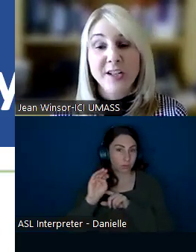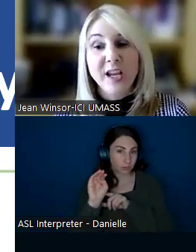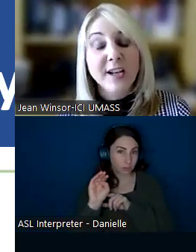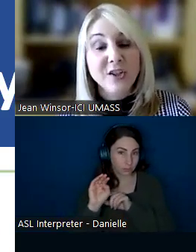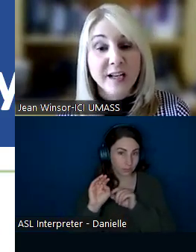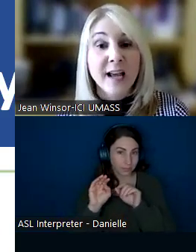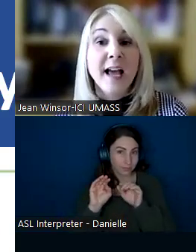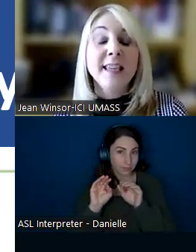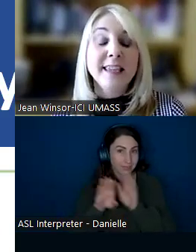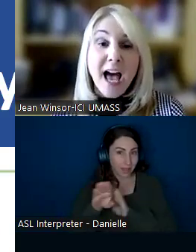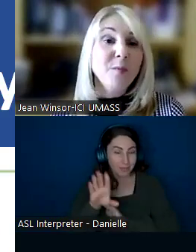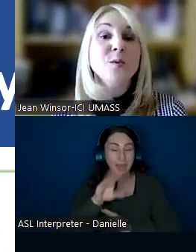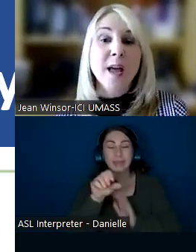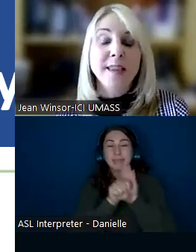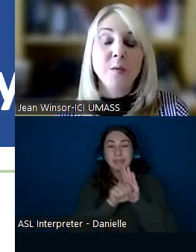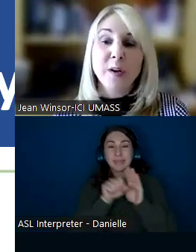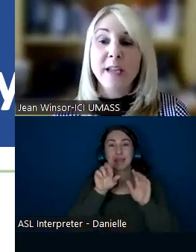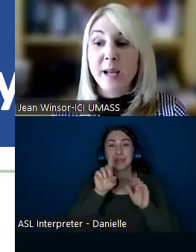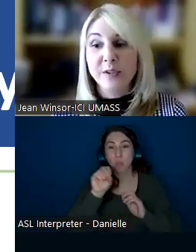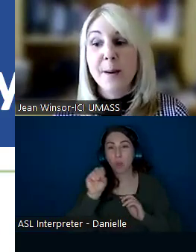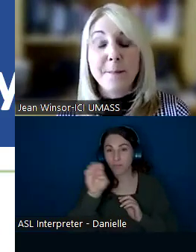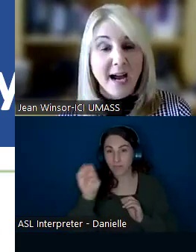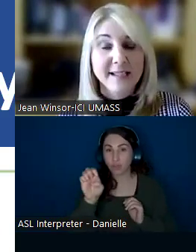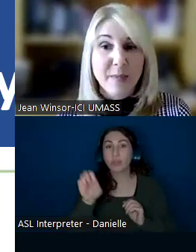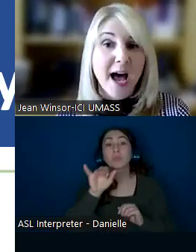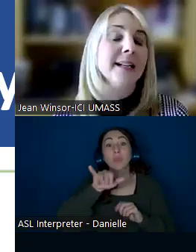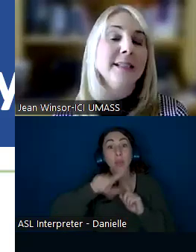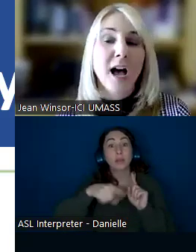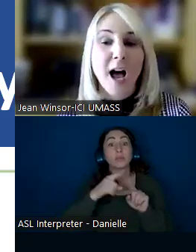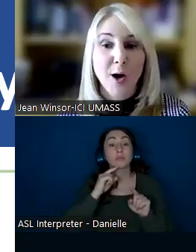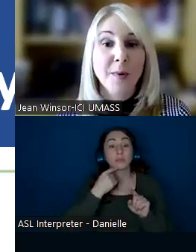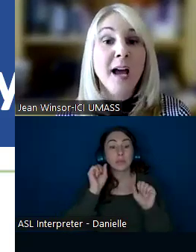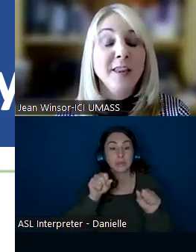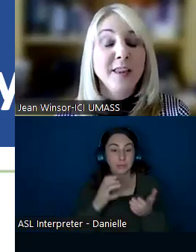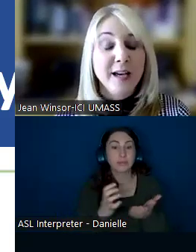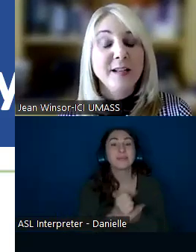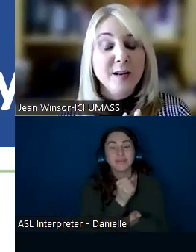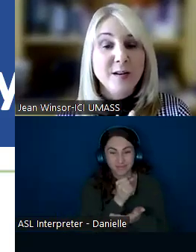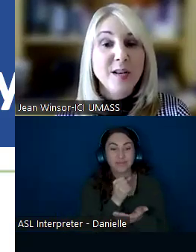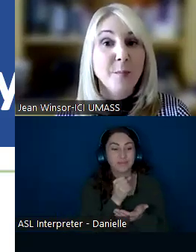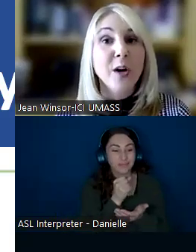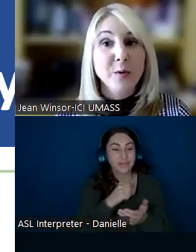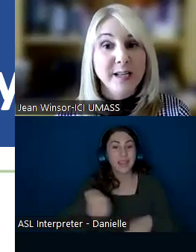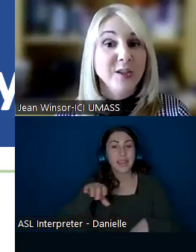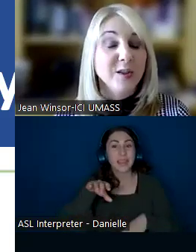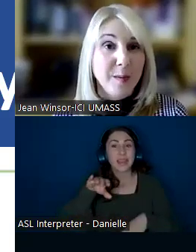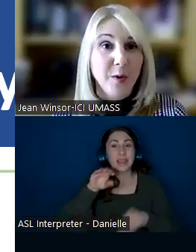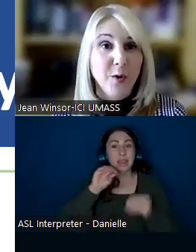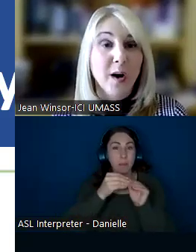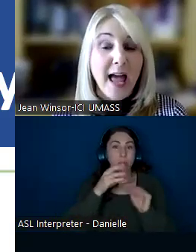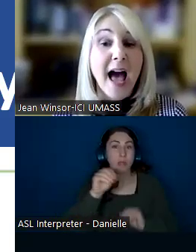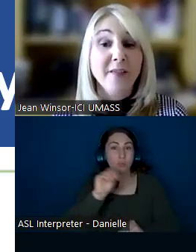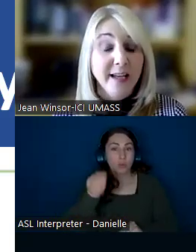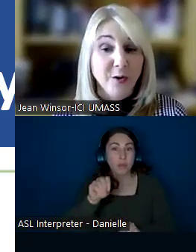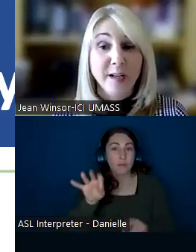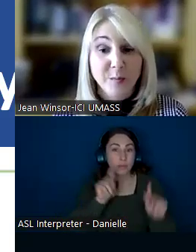Department of Education, that was when they were really able to maximize the number and percentage of people who